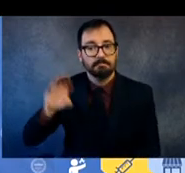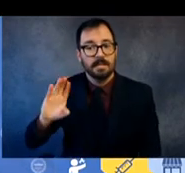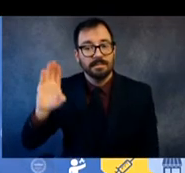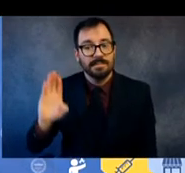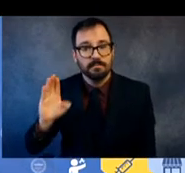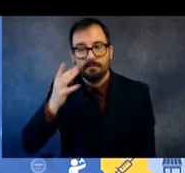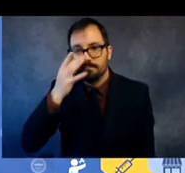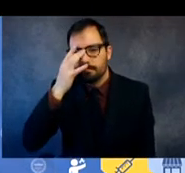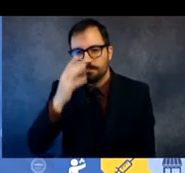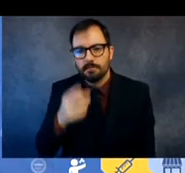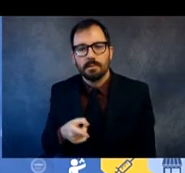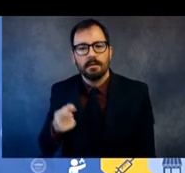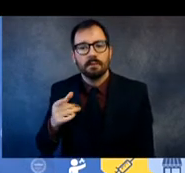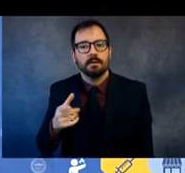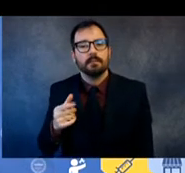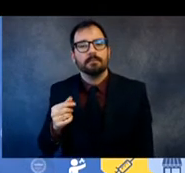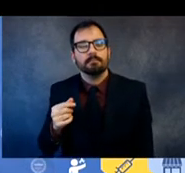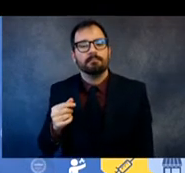COVID